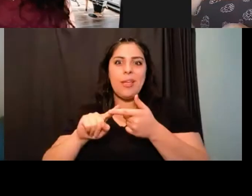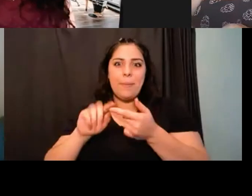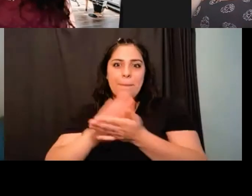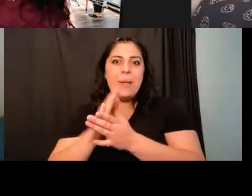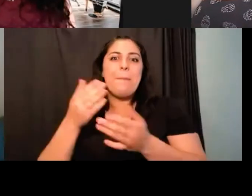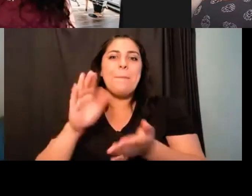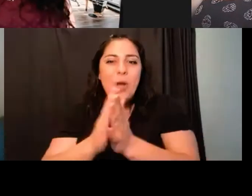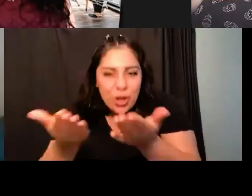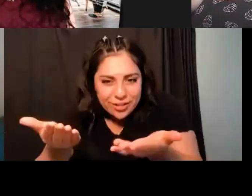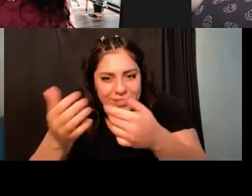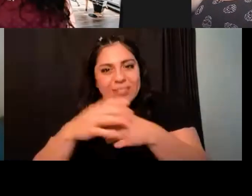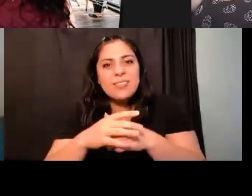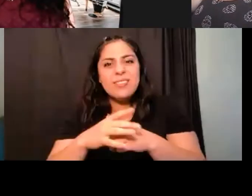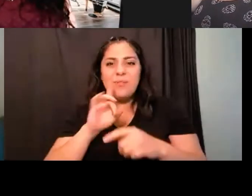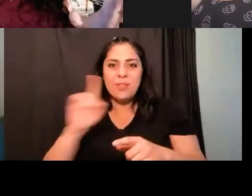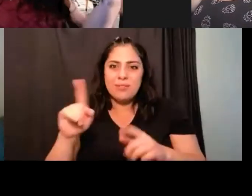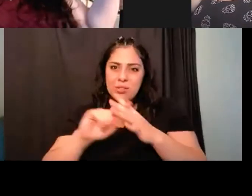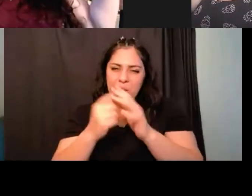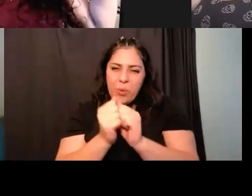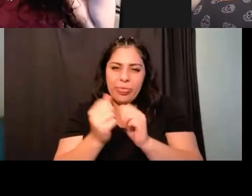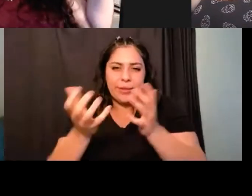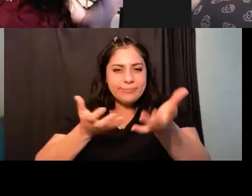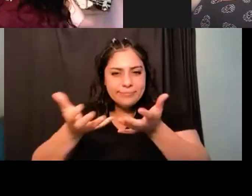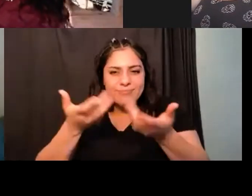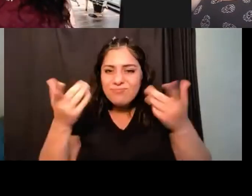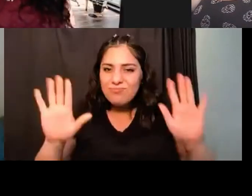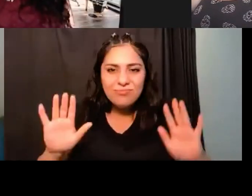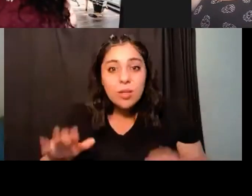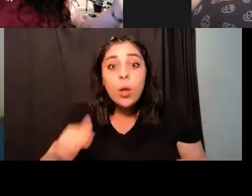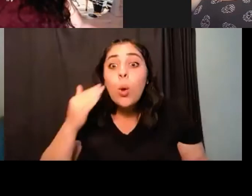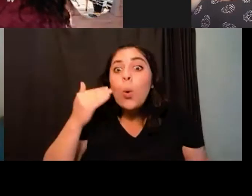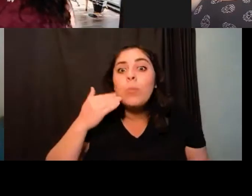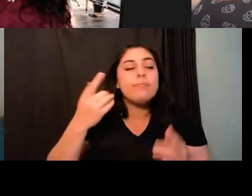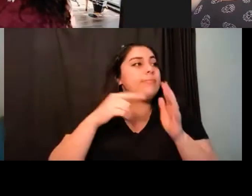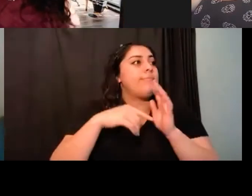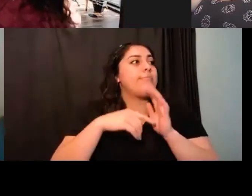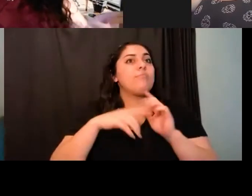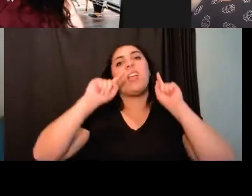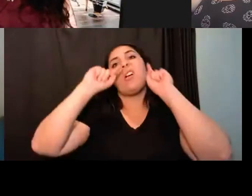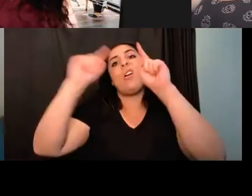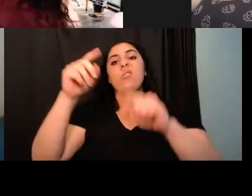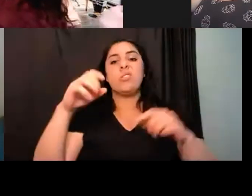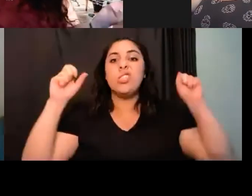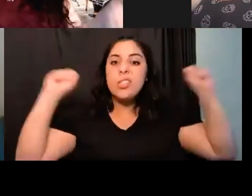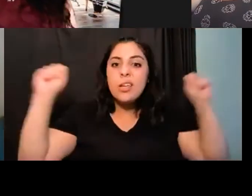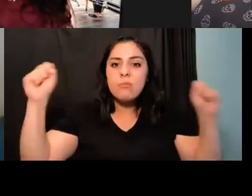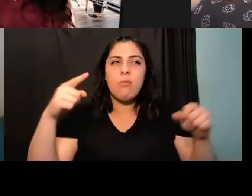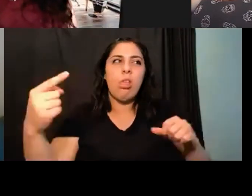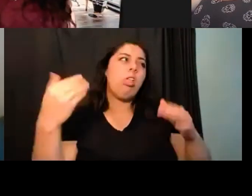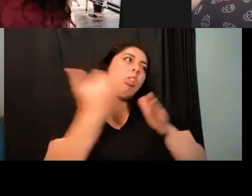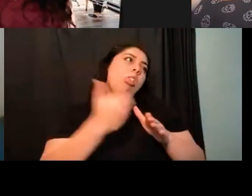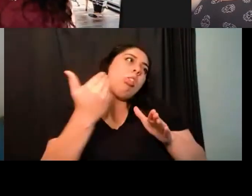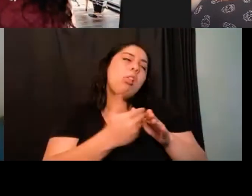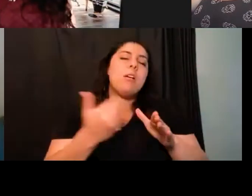started off with conversations like, did they, there's a gym membership downtown and they're harassing me. Is that happening to you? She's like, yeah. And